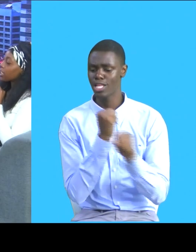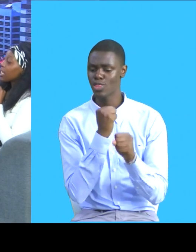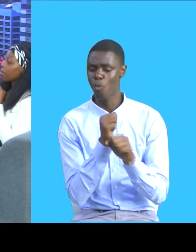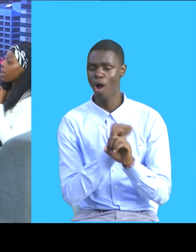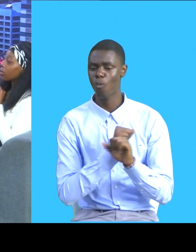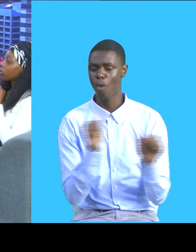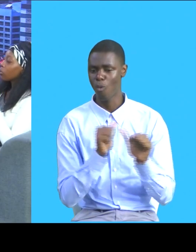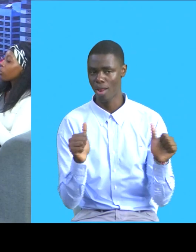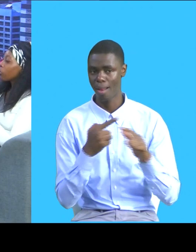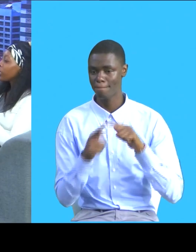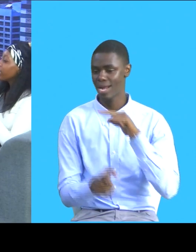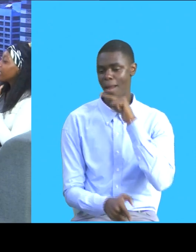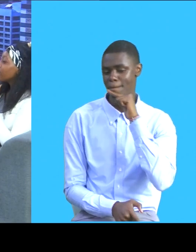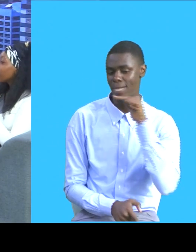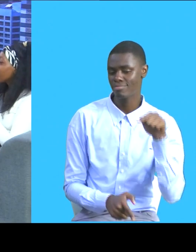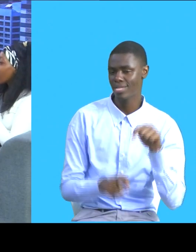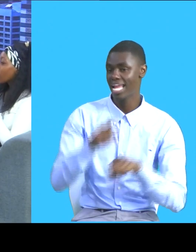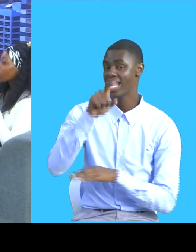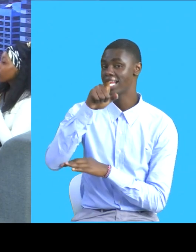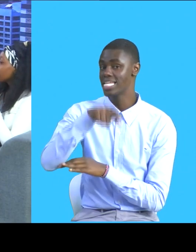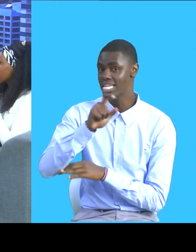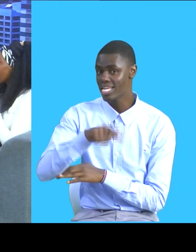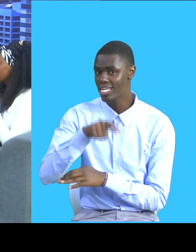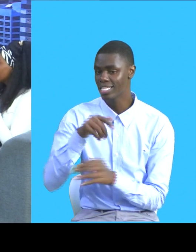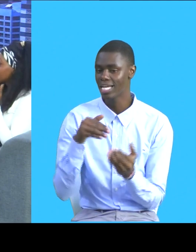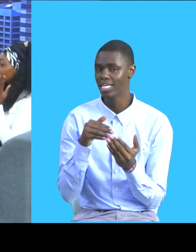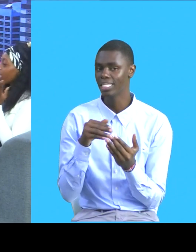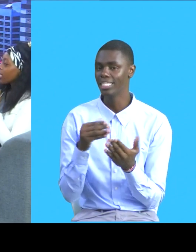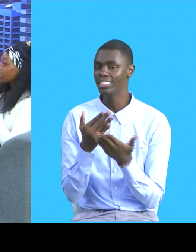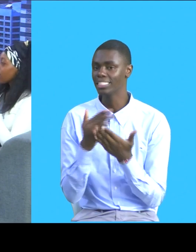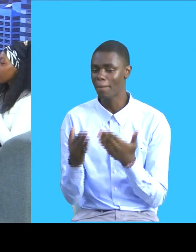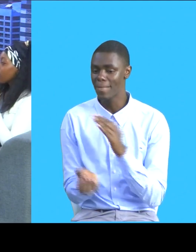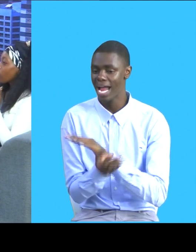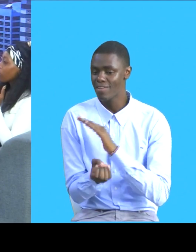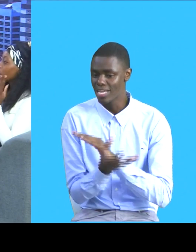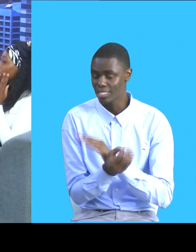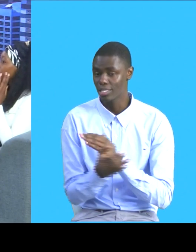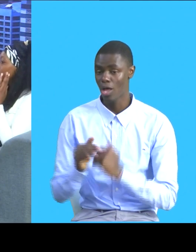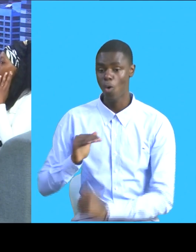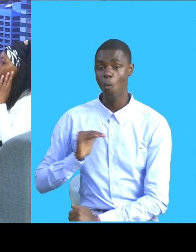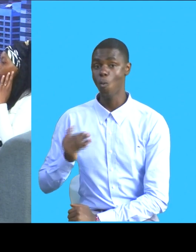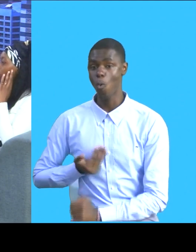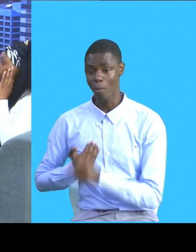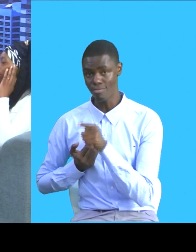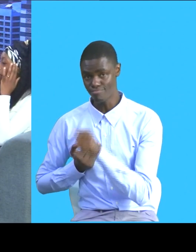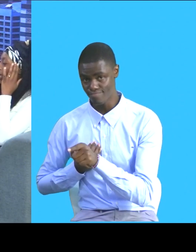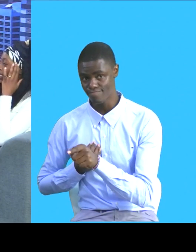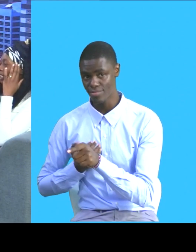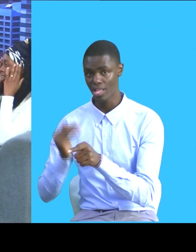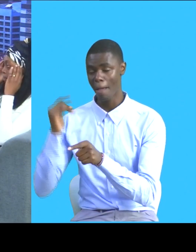but the man will need some advices here and there. A woman will be